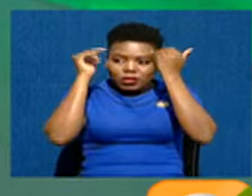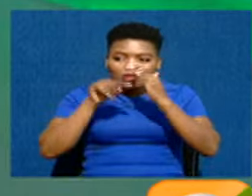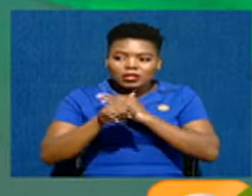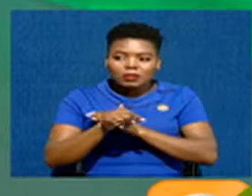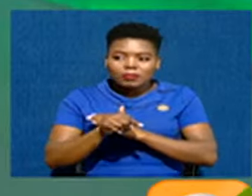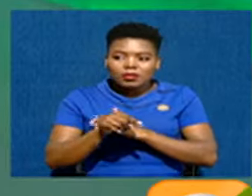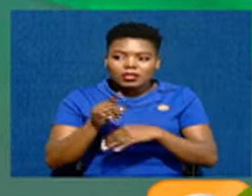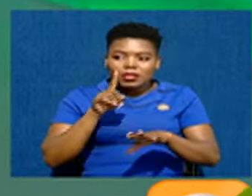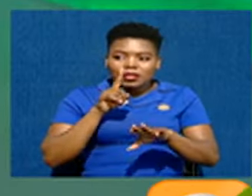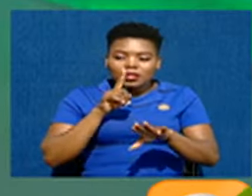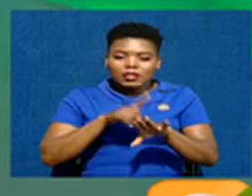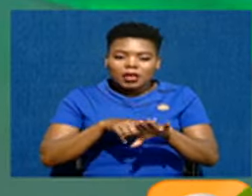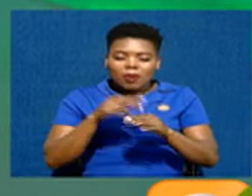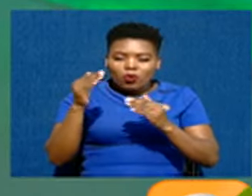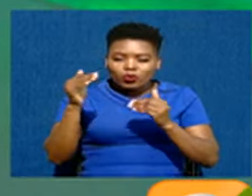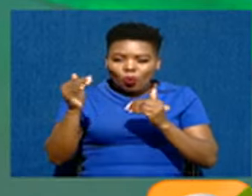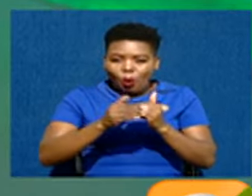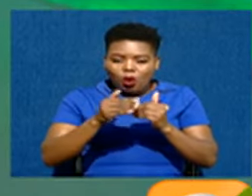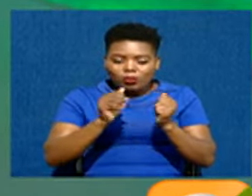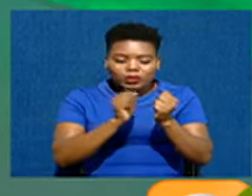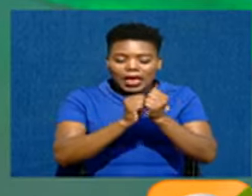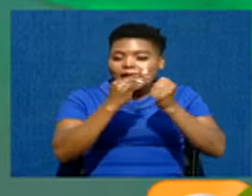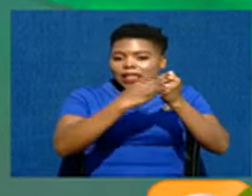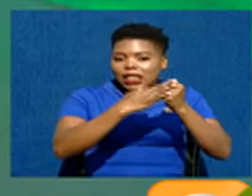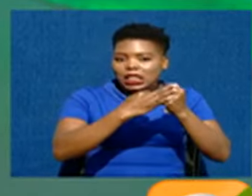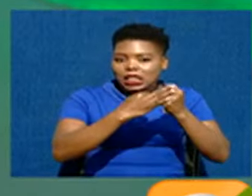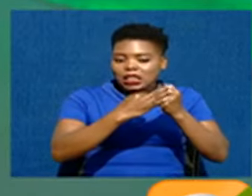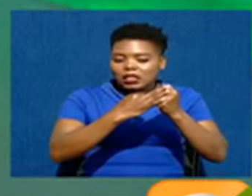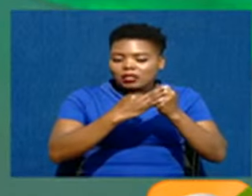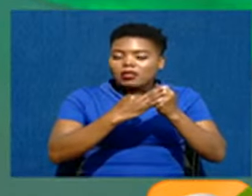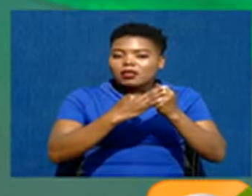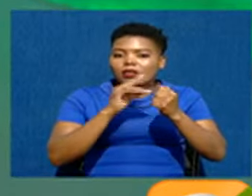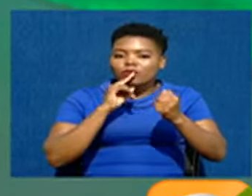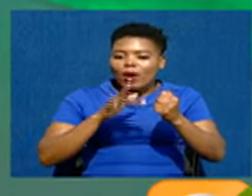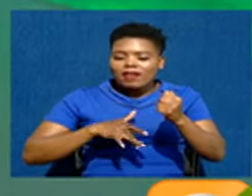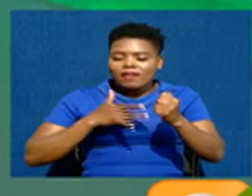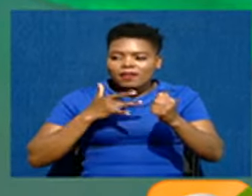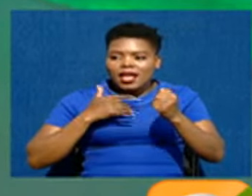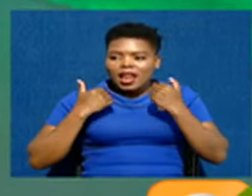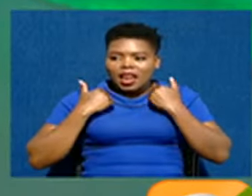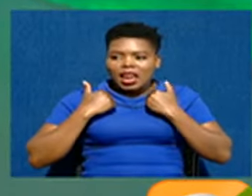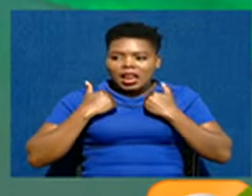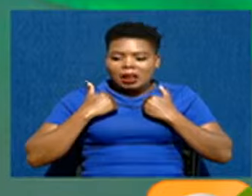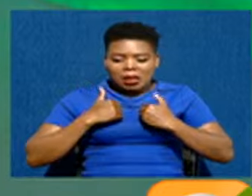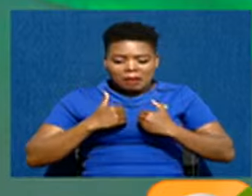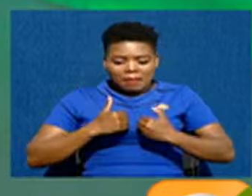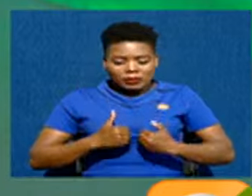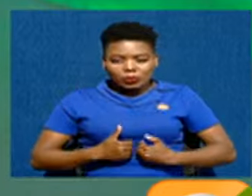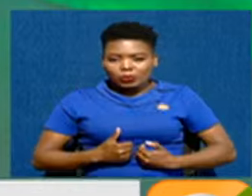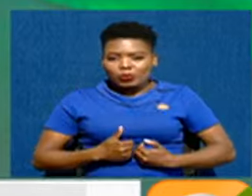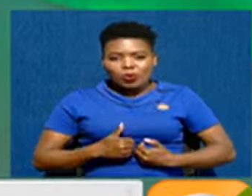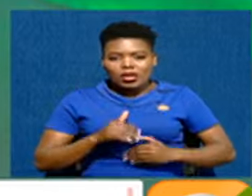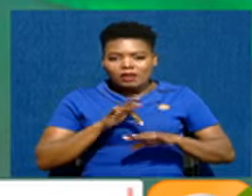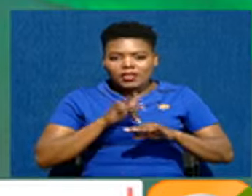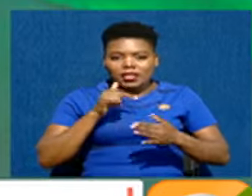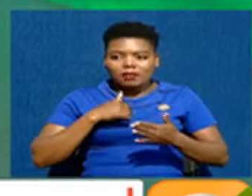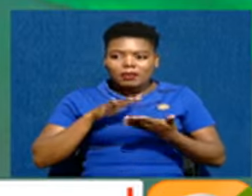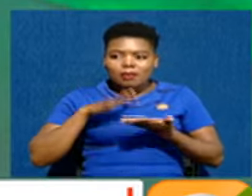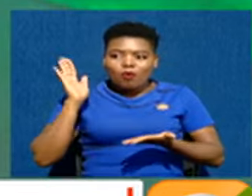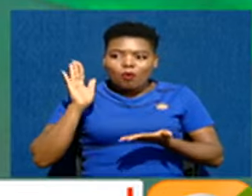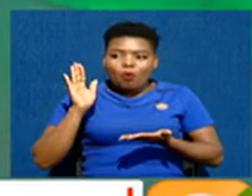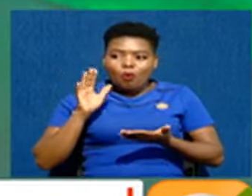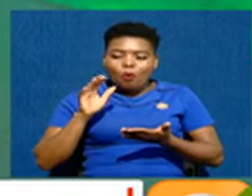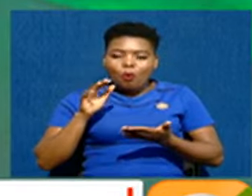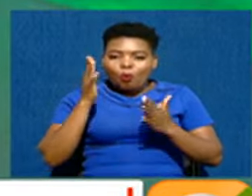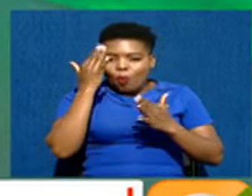when I was approaching teenage. So it really, I took it personal. That's why it really affected me, because it were relatives.